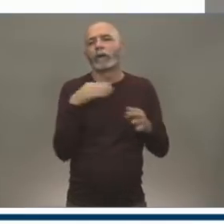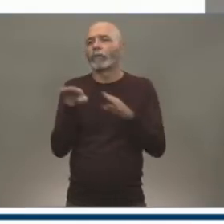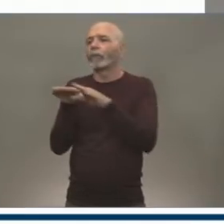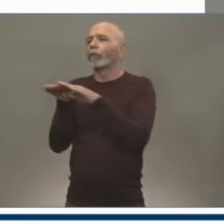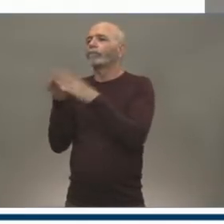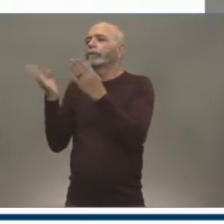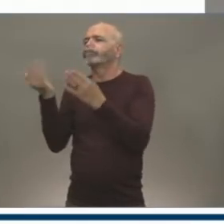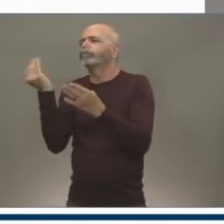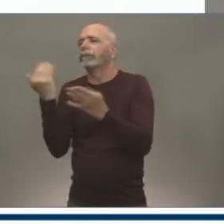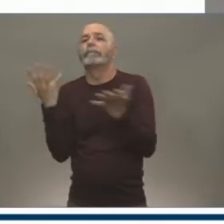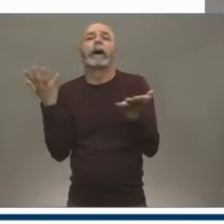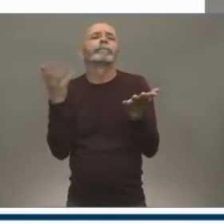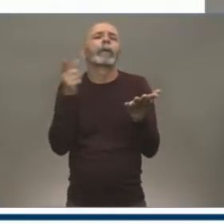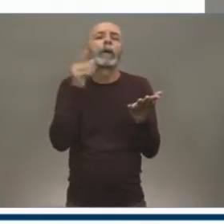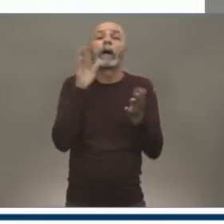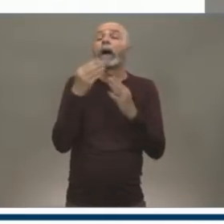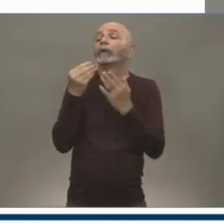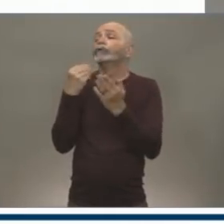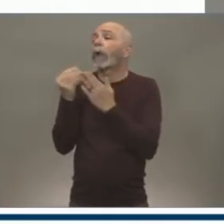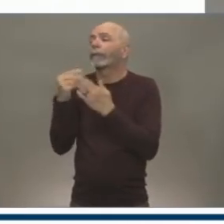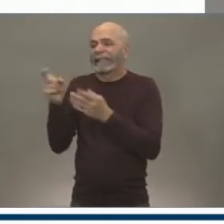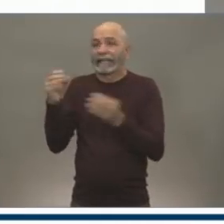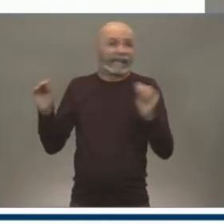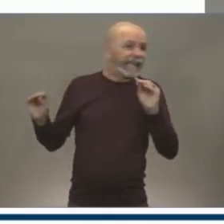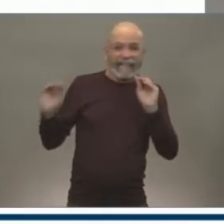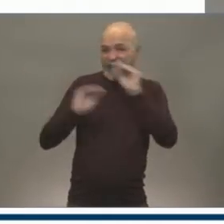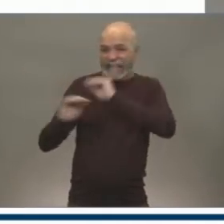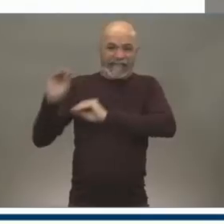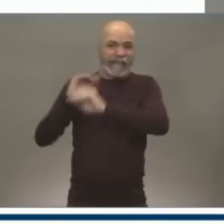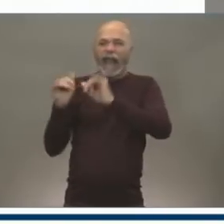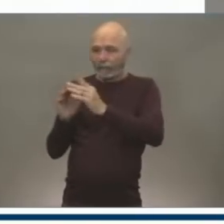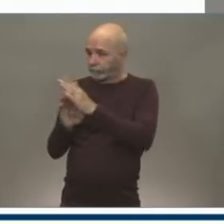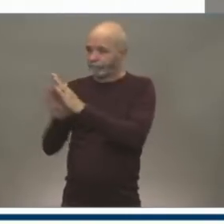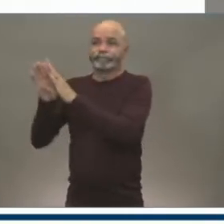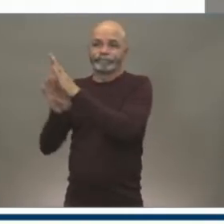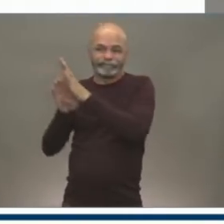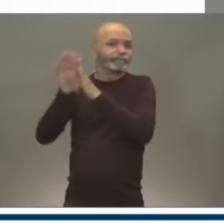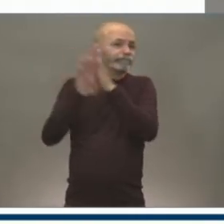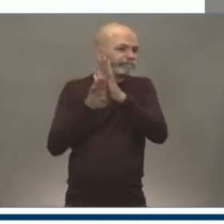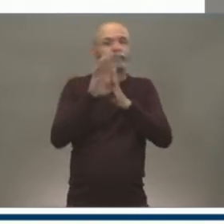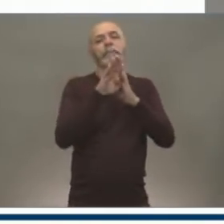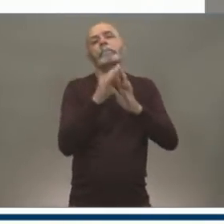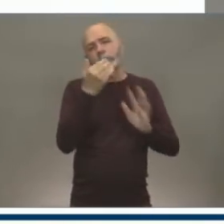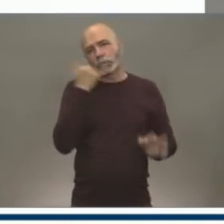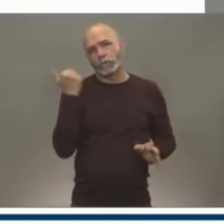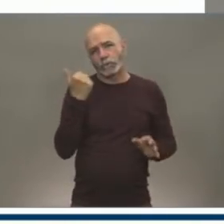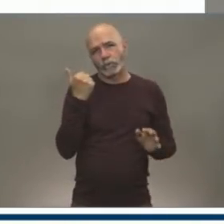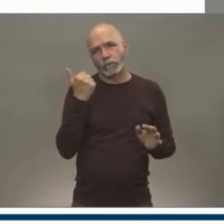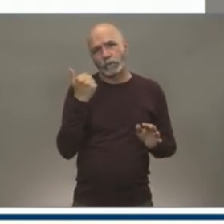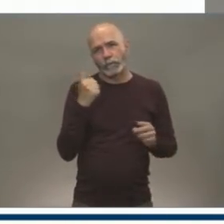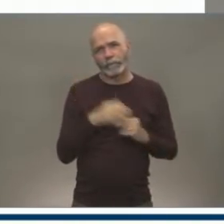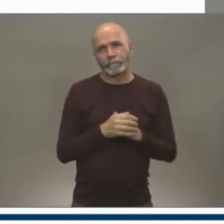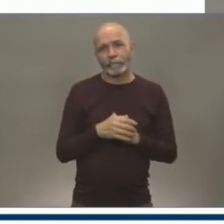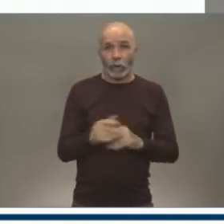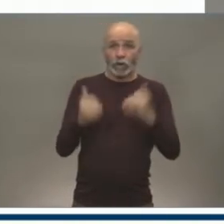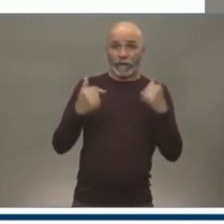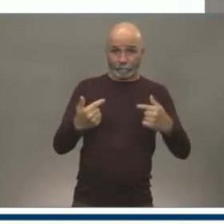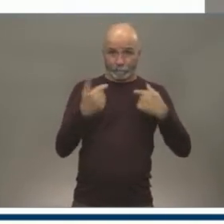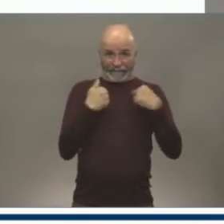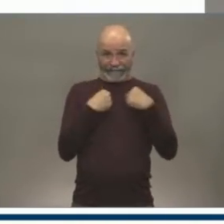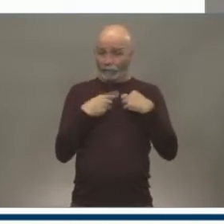economic recovery as well. As I said earlier, our approach right now, acting early and aggressively to